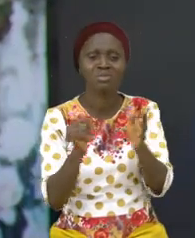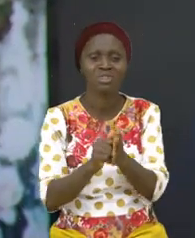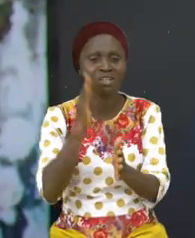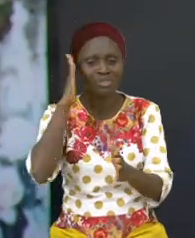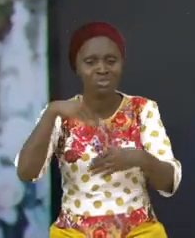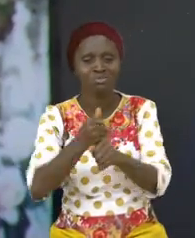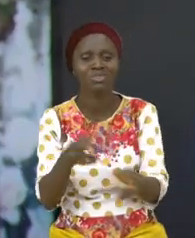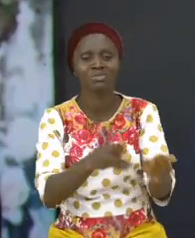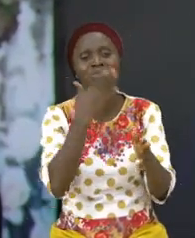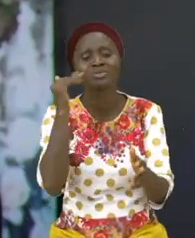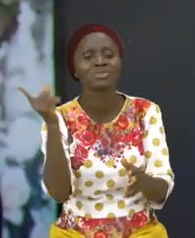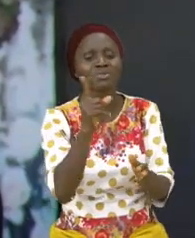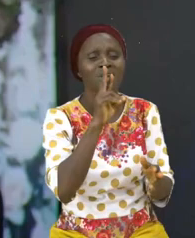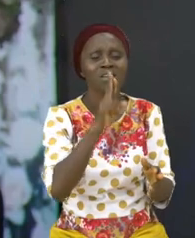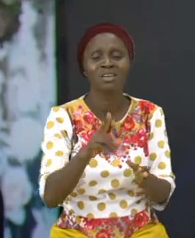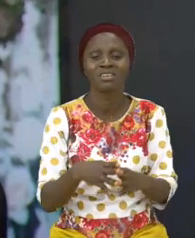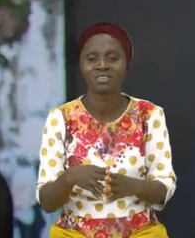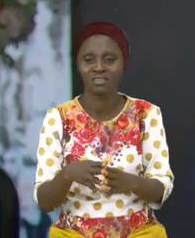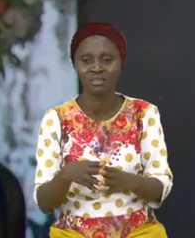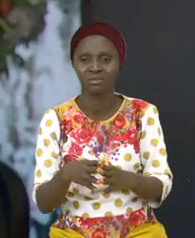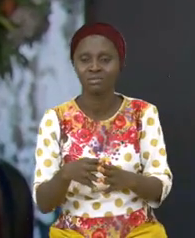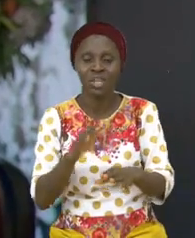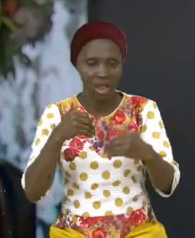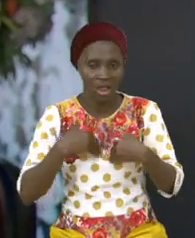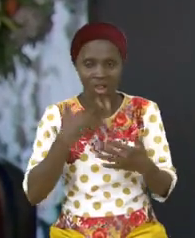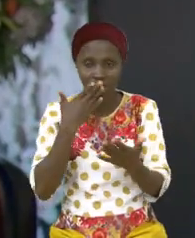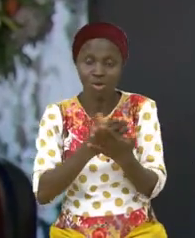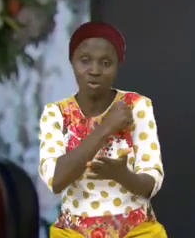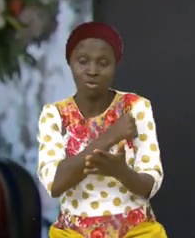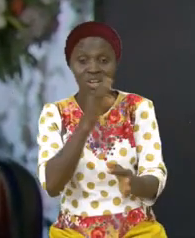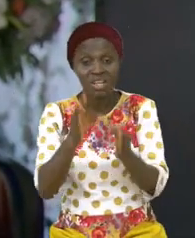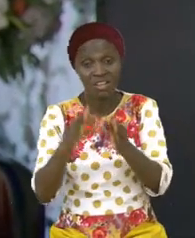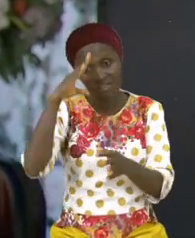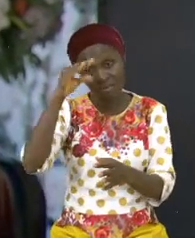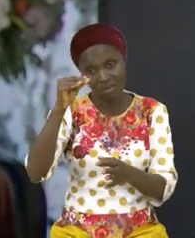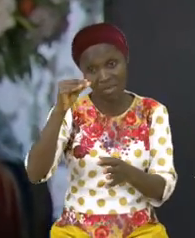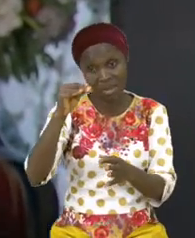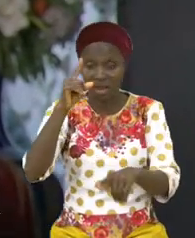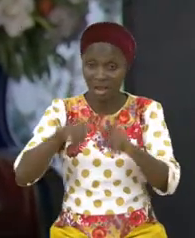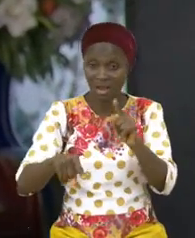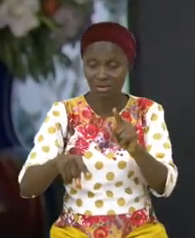a good attitude and pray. If men cannot solve the problem, pray